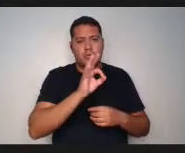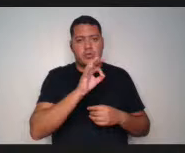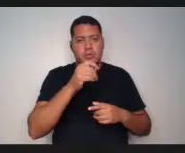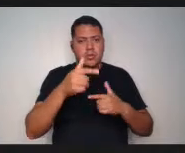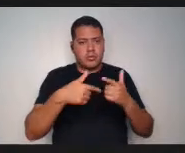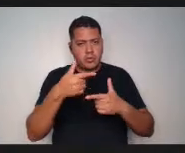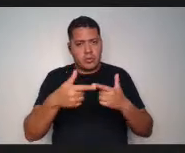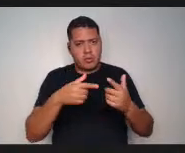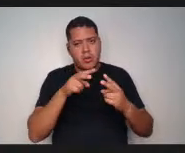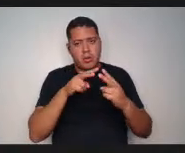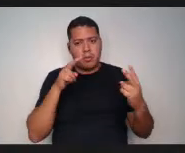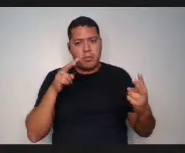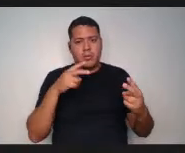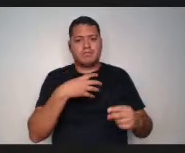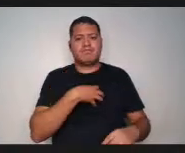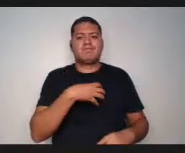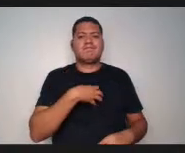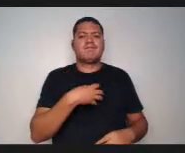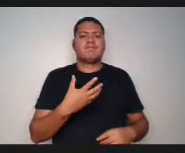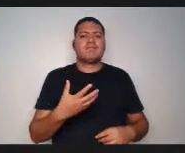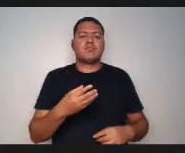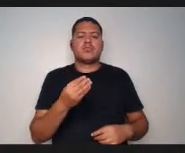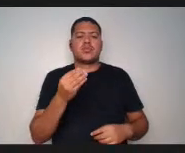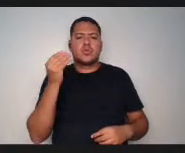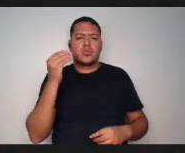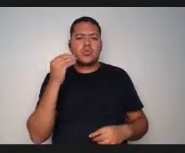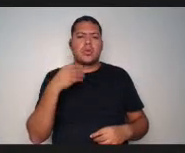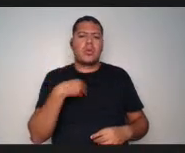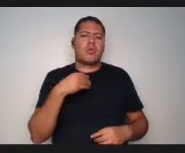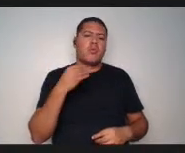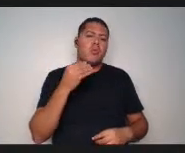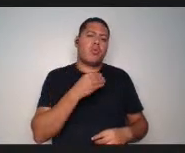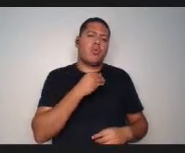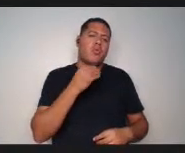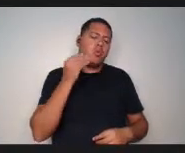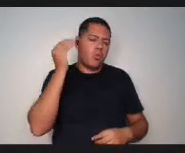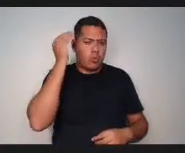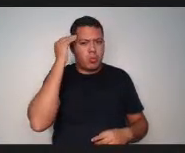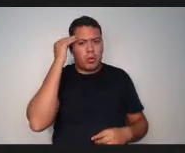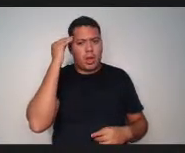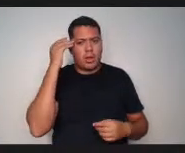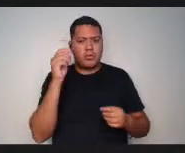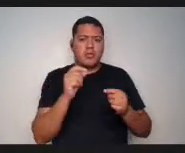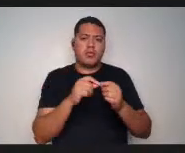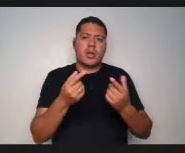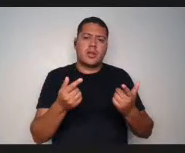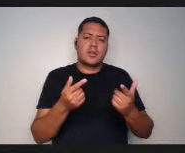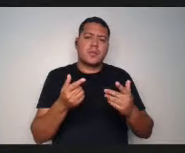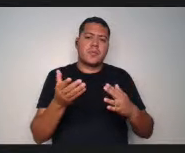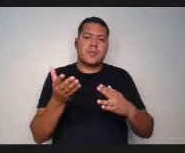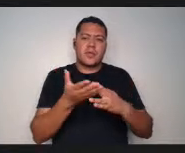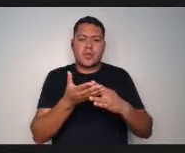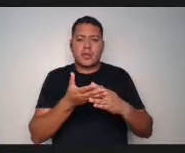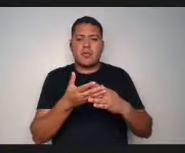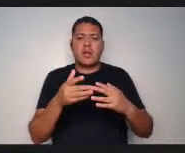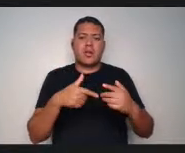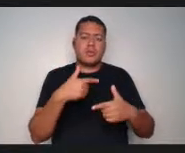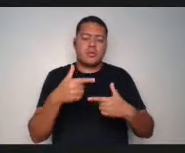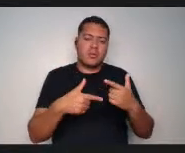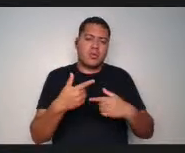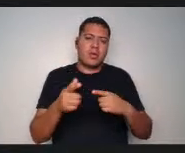from home. And this Harvard Business School study of more than 3 million people in 16 cities